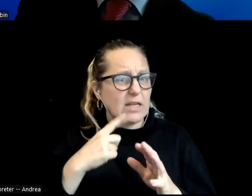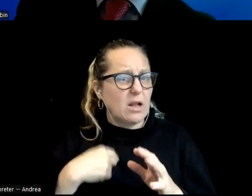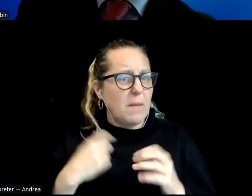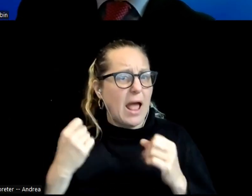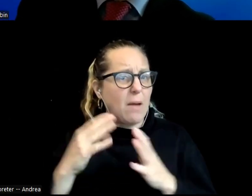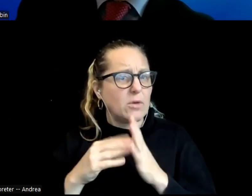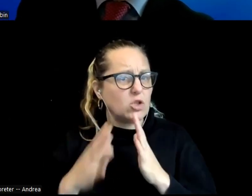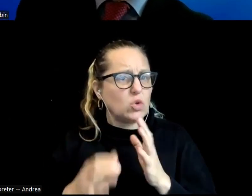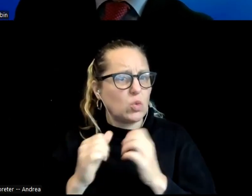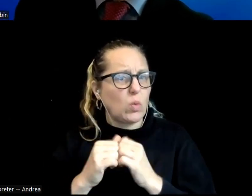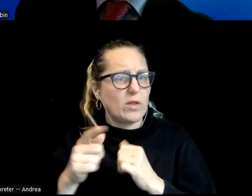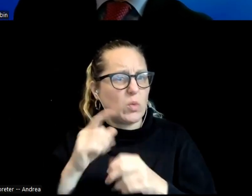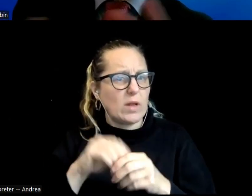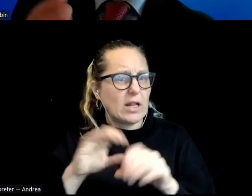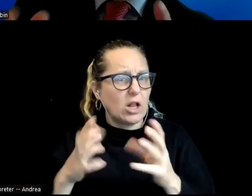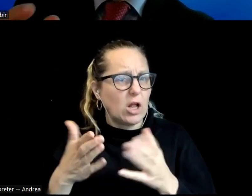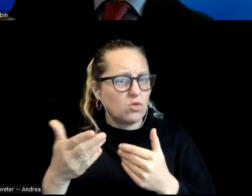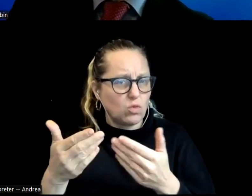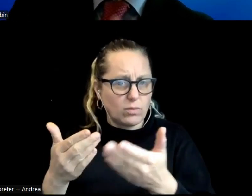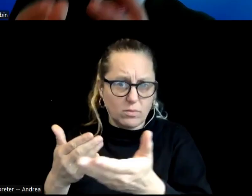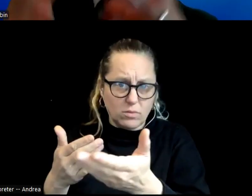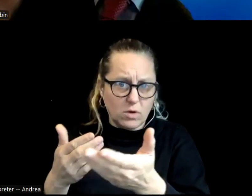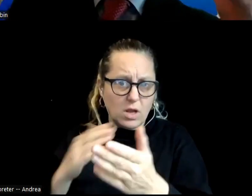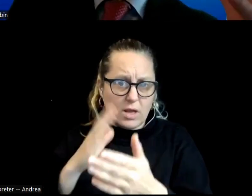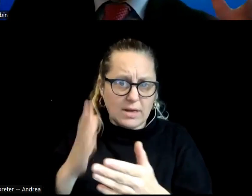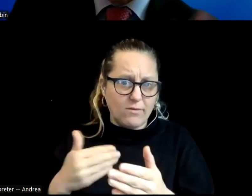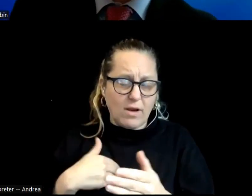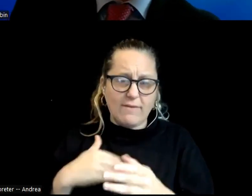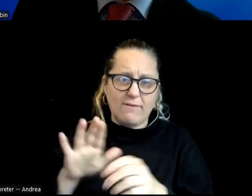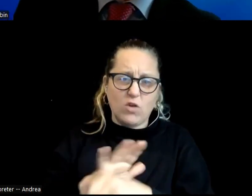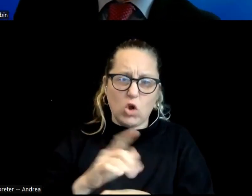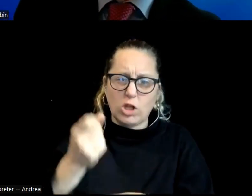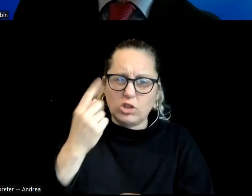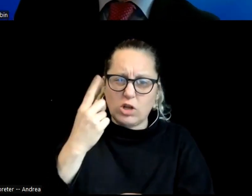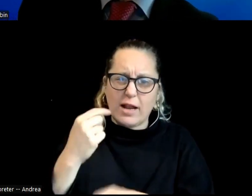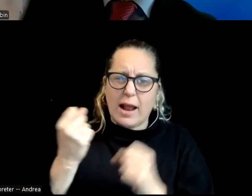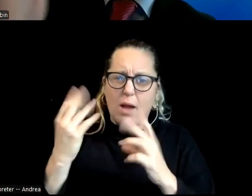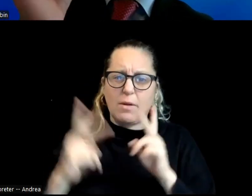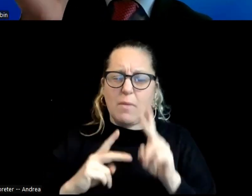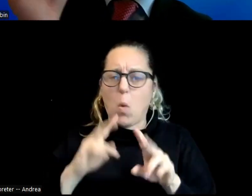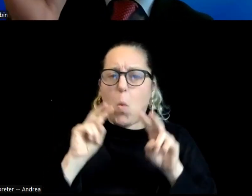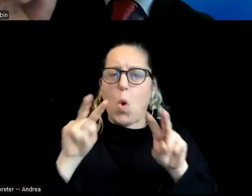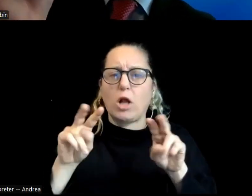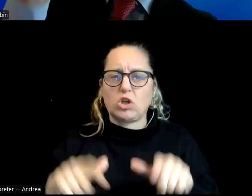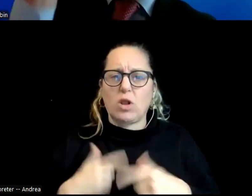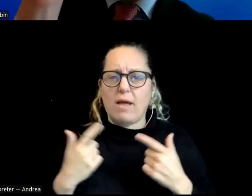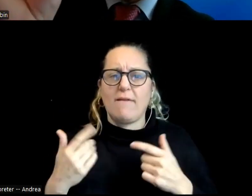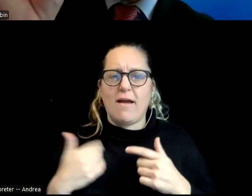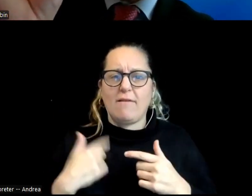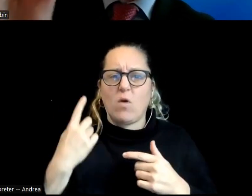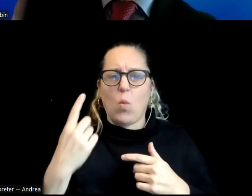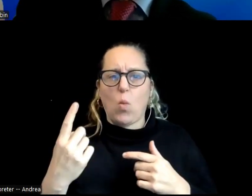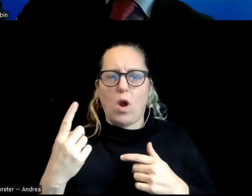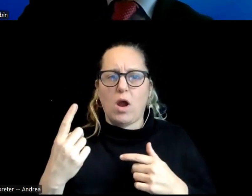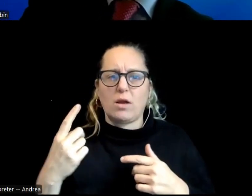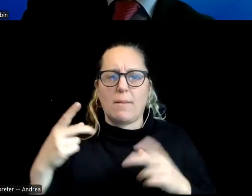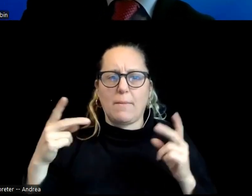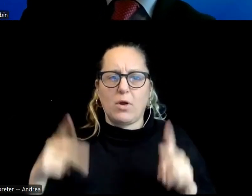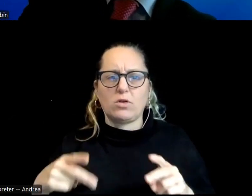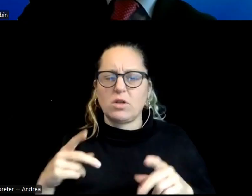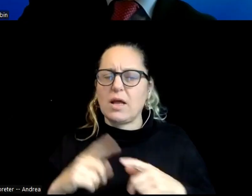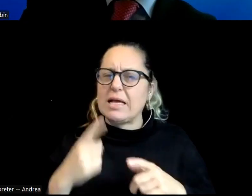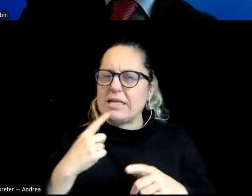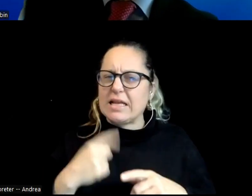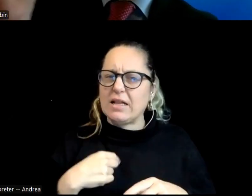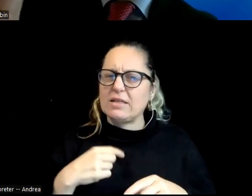students are with you in the classroom? We never have a full grasp of how many are watching with us live because we just have the one person. If you could tell us